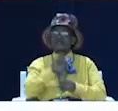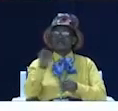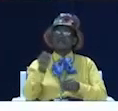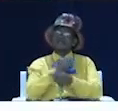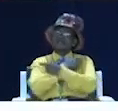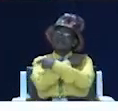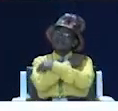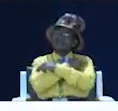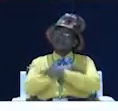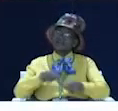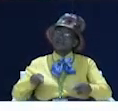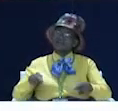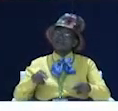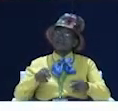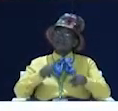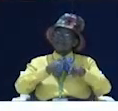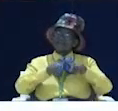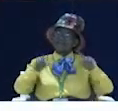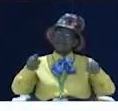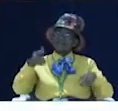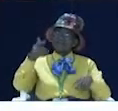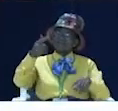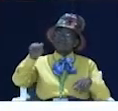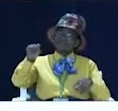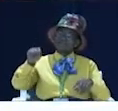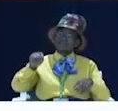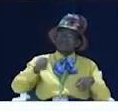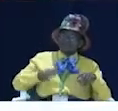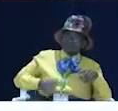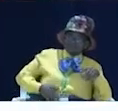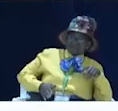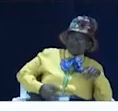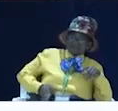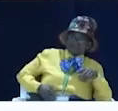but the stomach was still misbehaving.